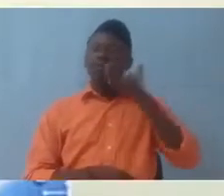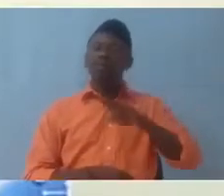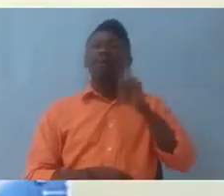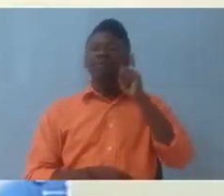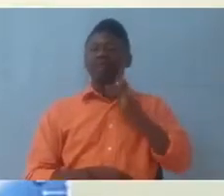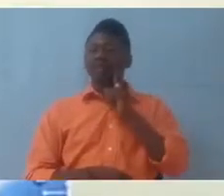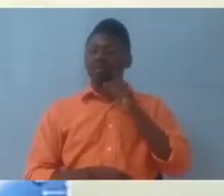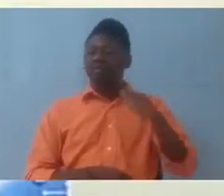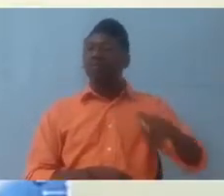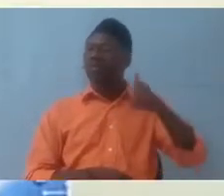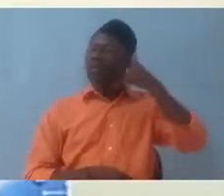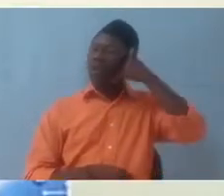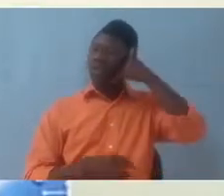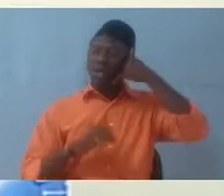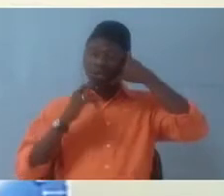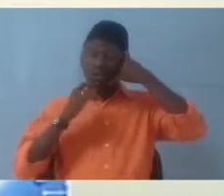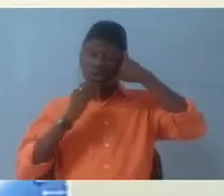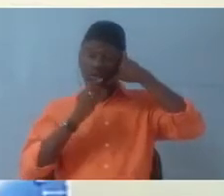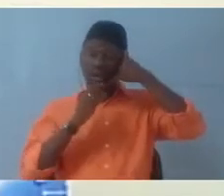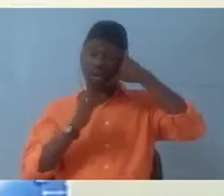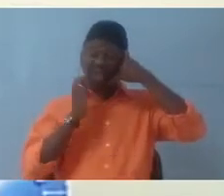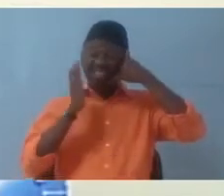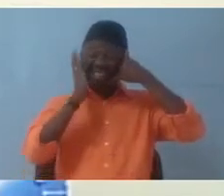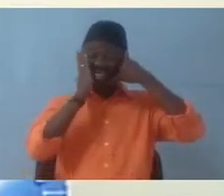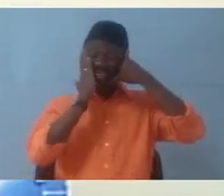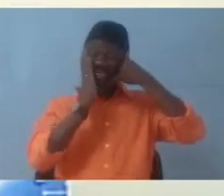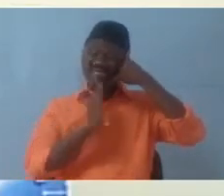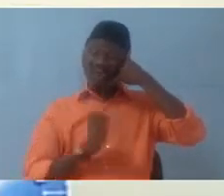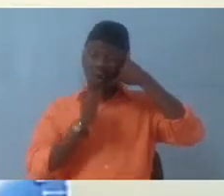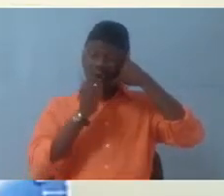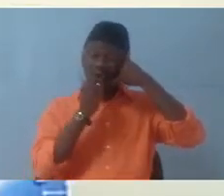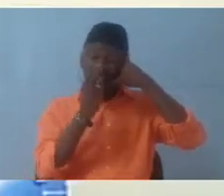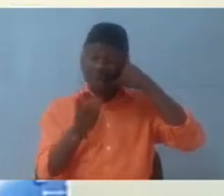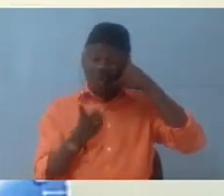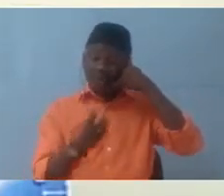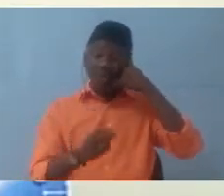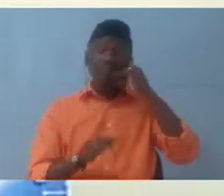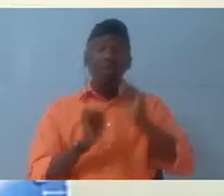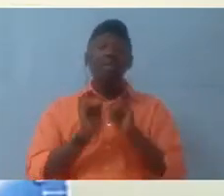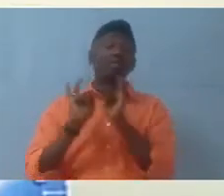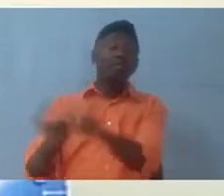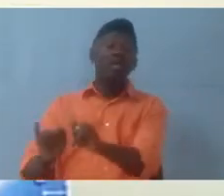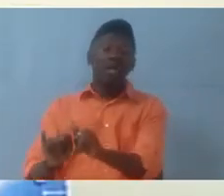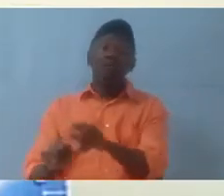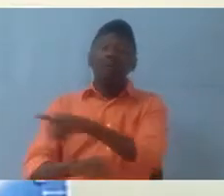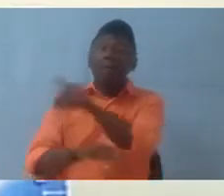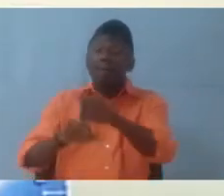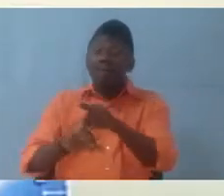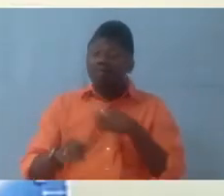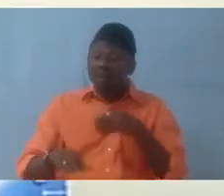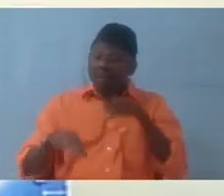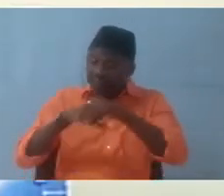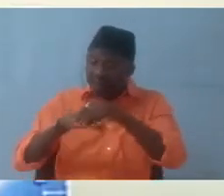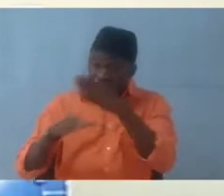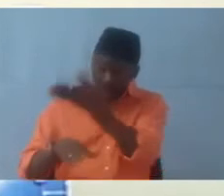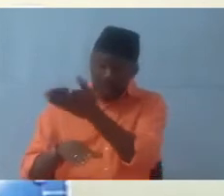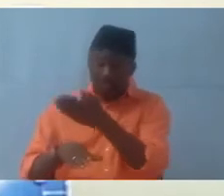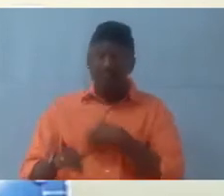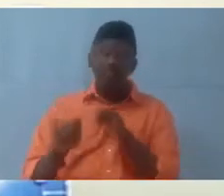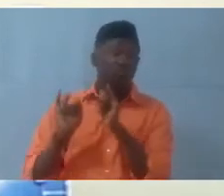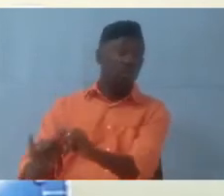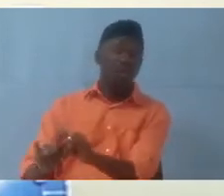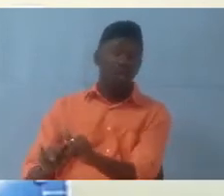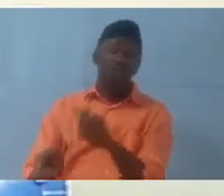then with the very strict voice that I should stay where I was and spend the night there ci ay cadeau munema dal fim nek fa nga muna nek fanan